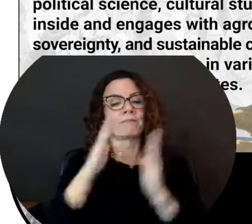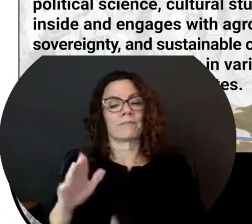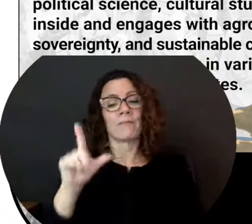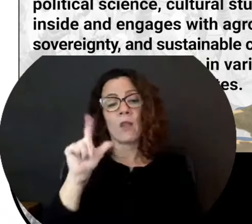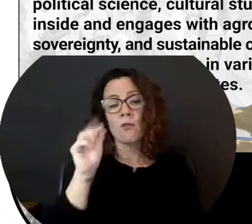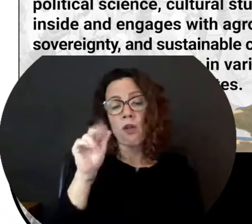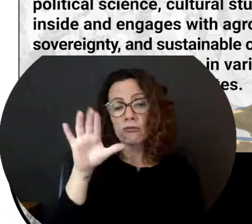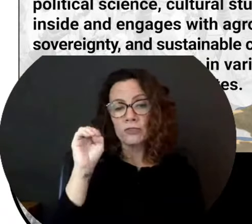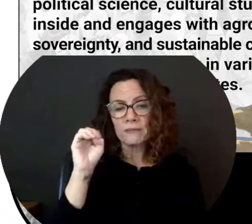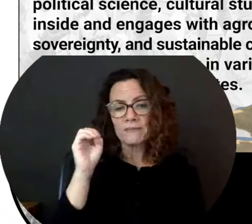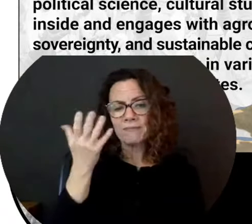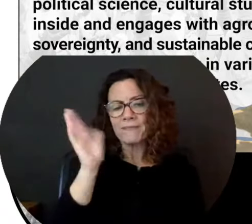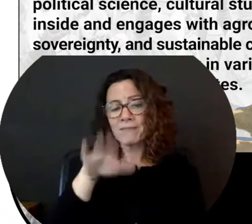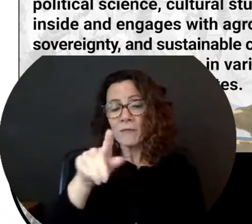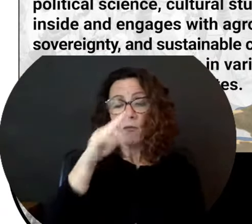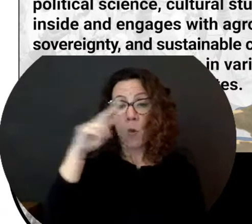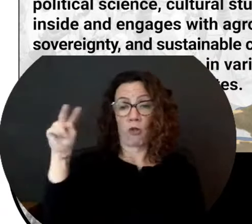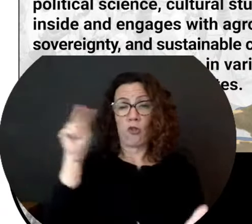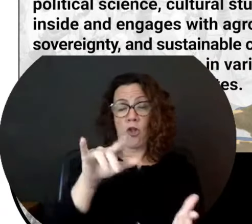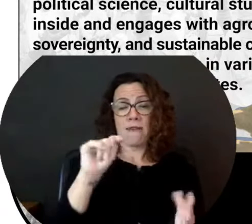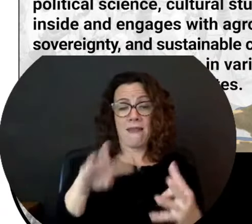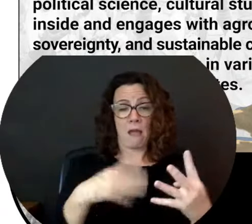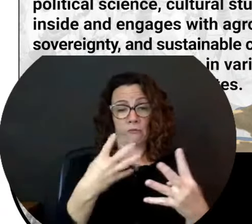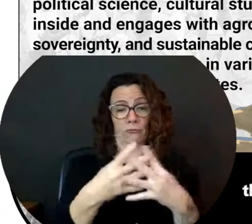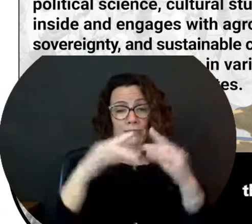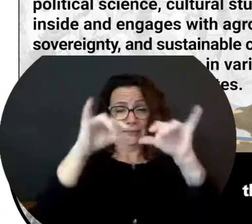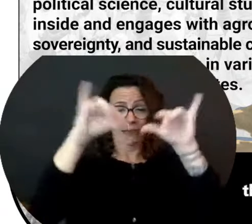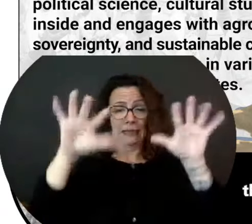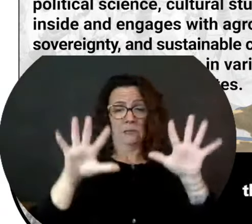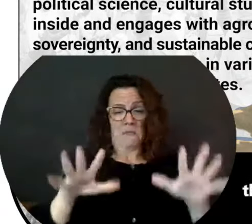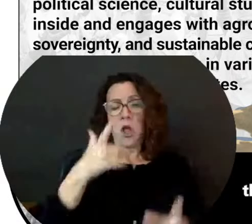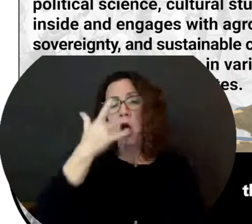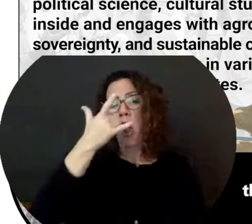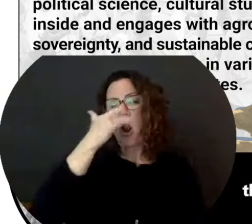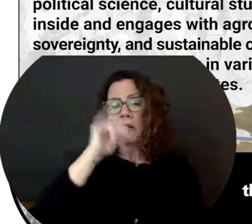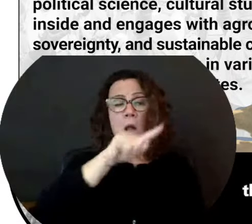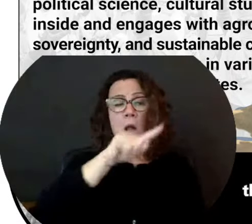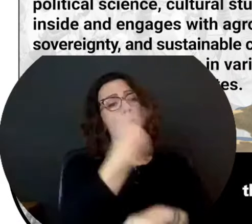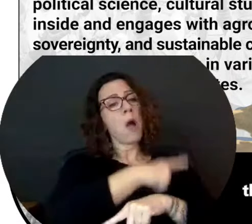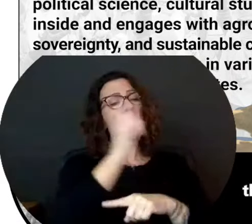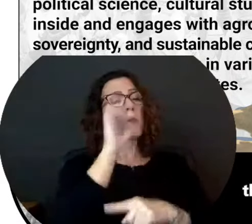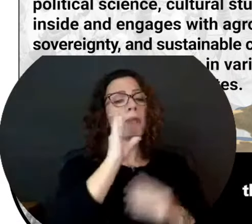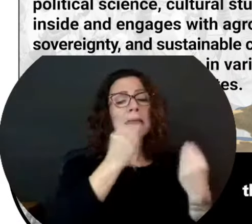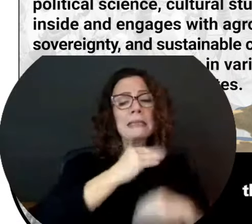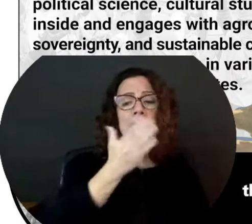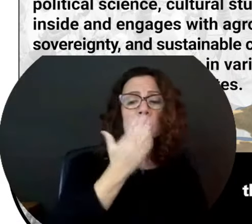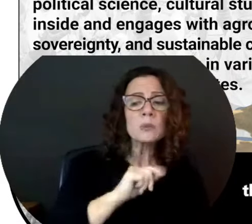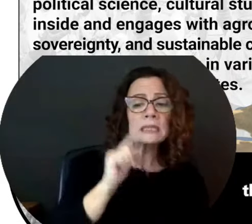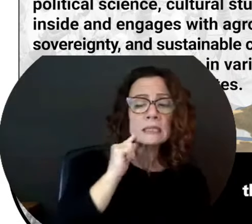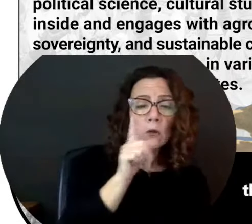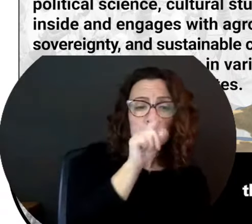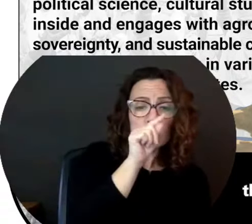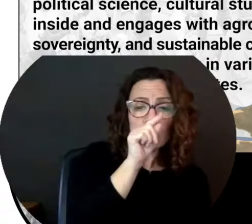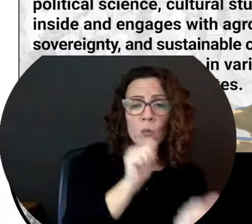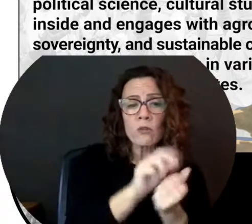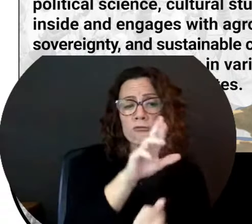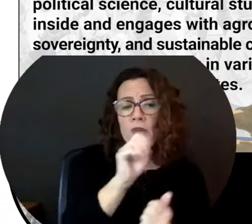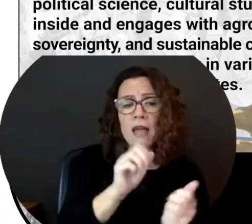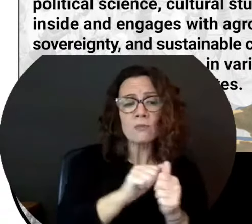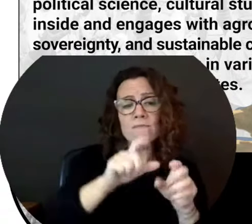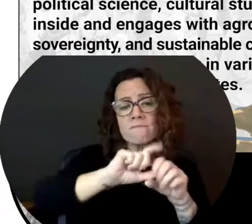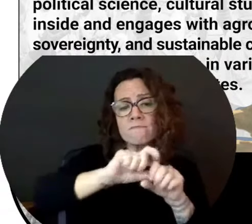know, with pineapples in it. But it doesn't tell you that all of this food and this meal is processed.